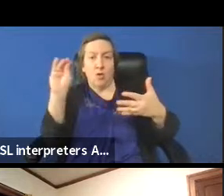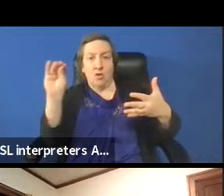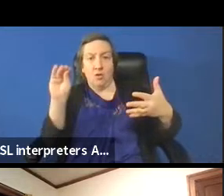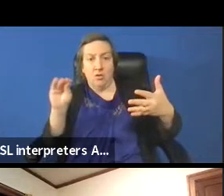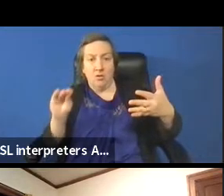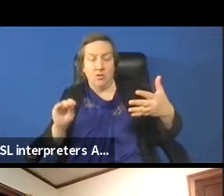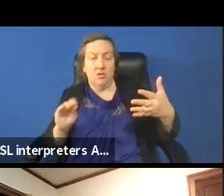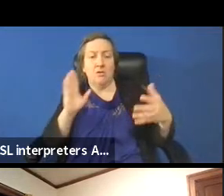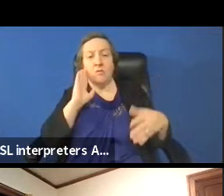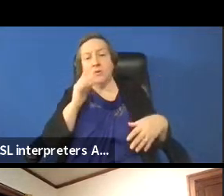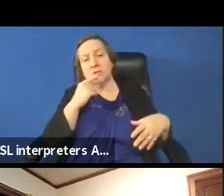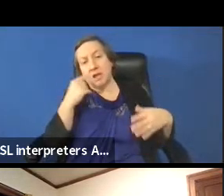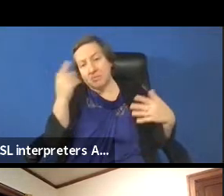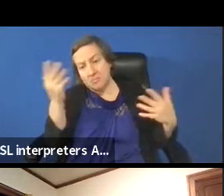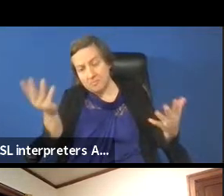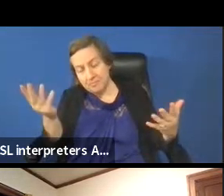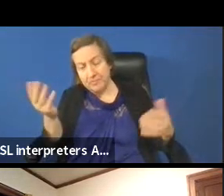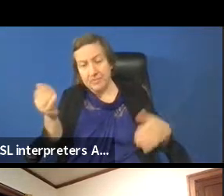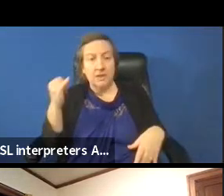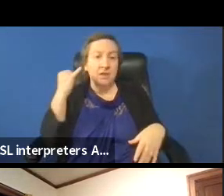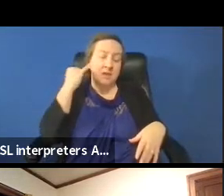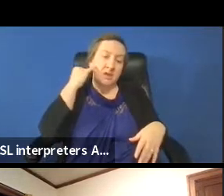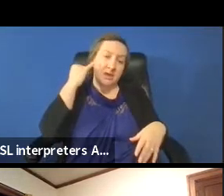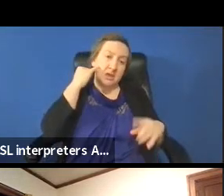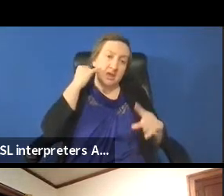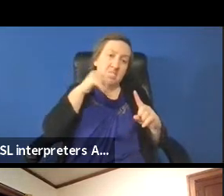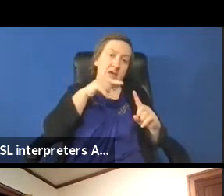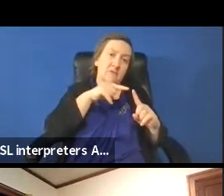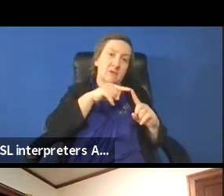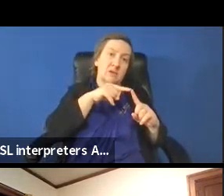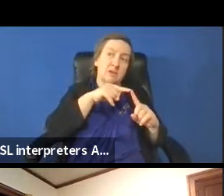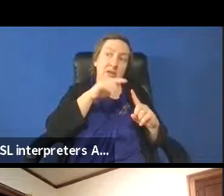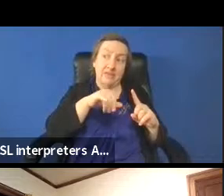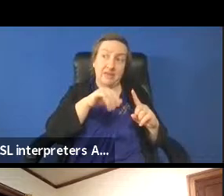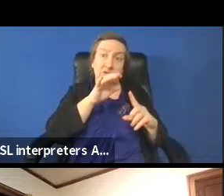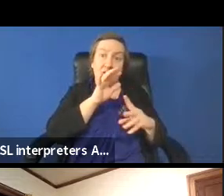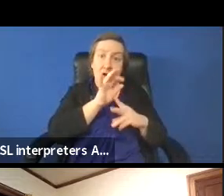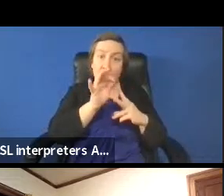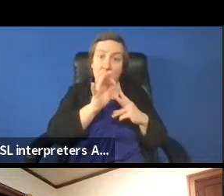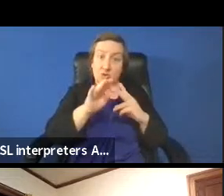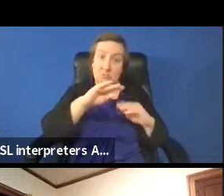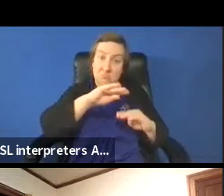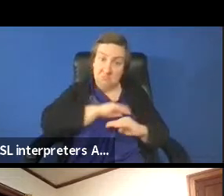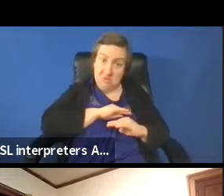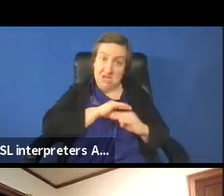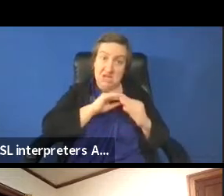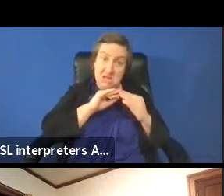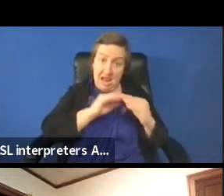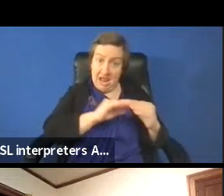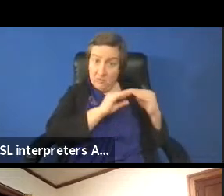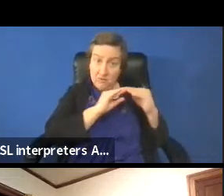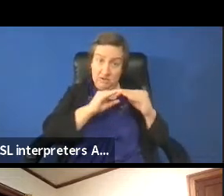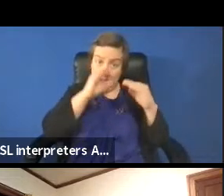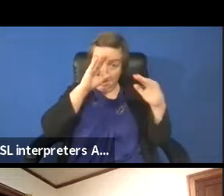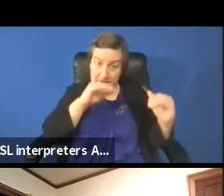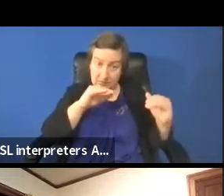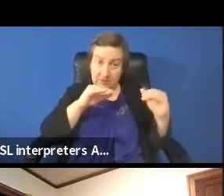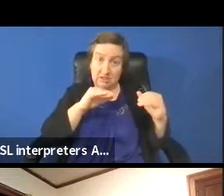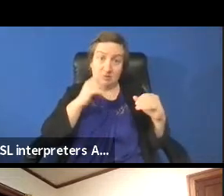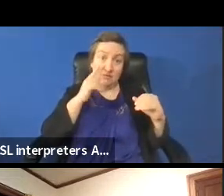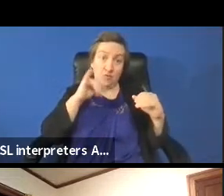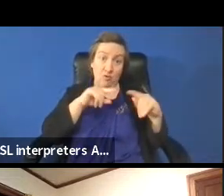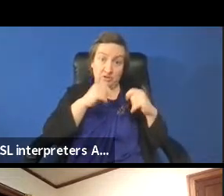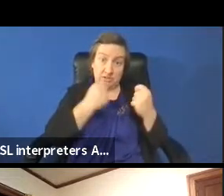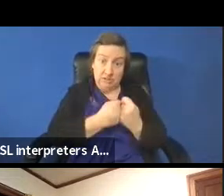okay, does this option meet the equity expectations of the